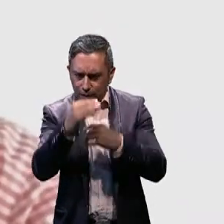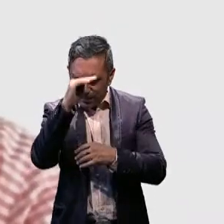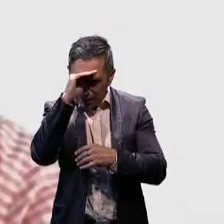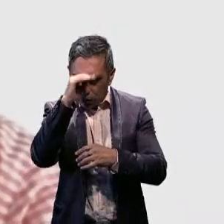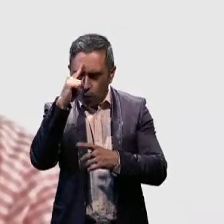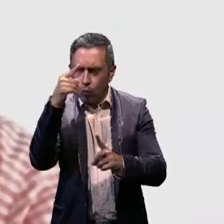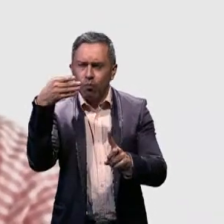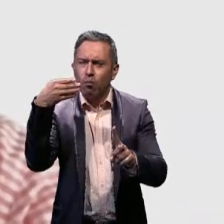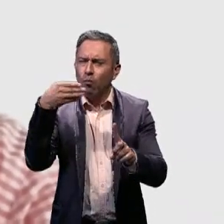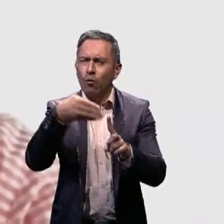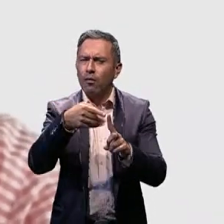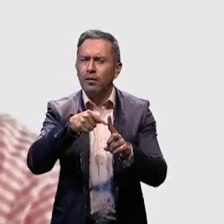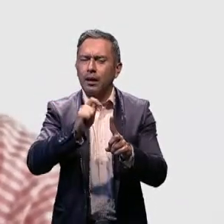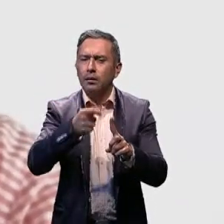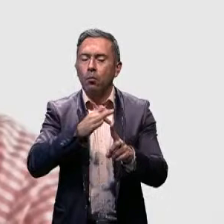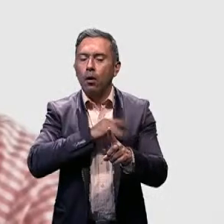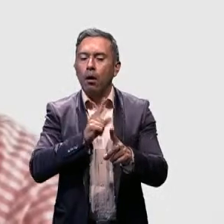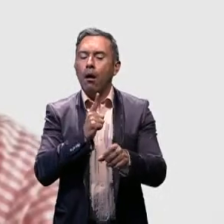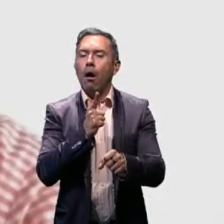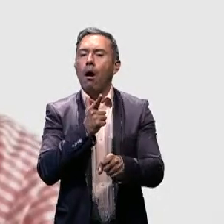these forums or